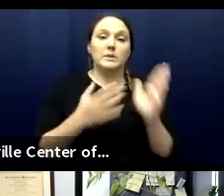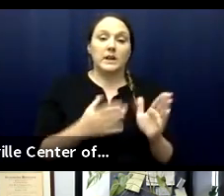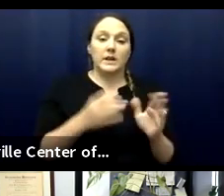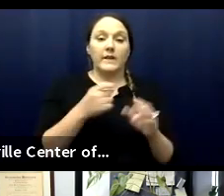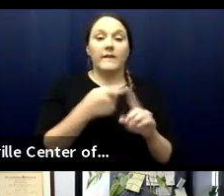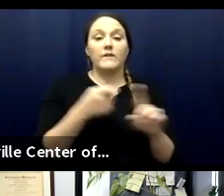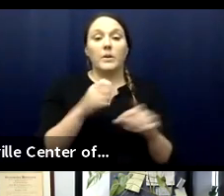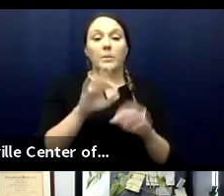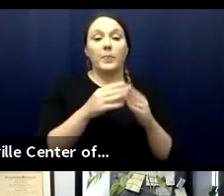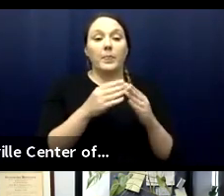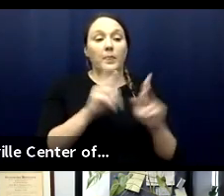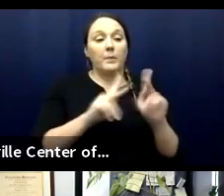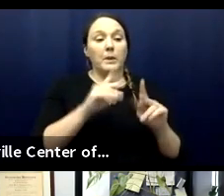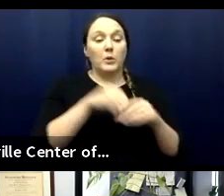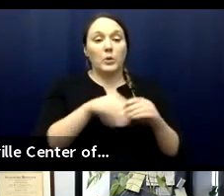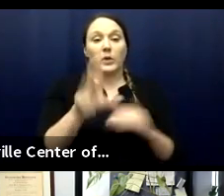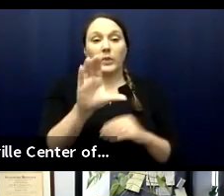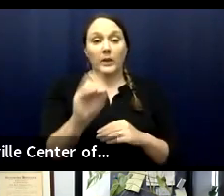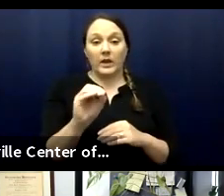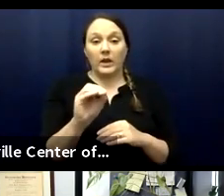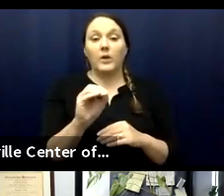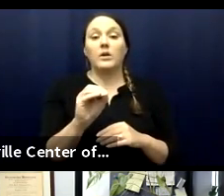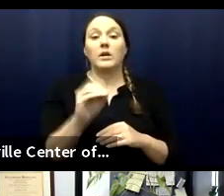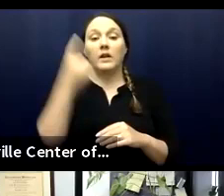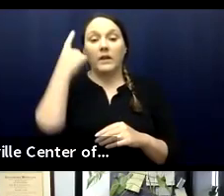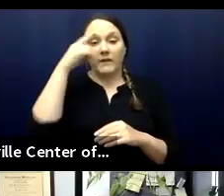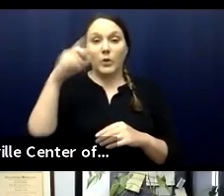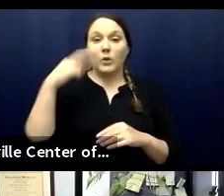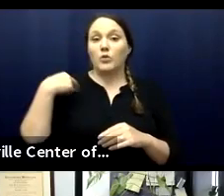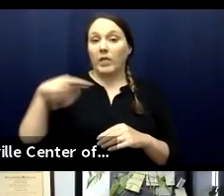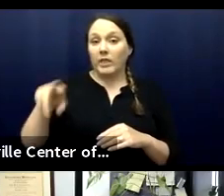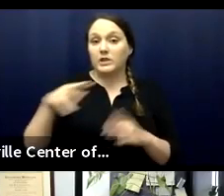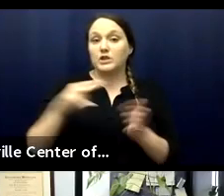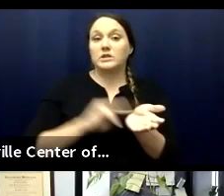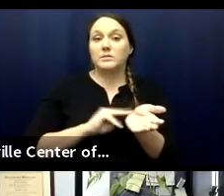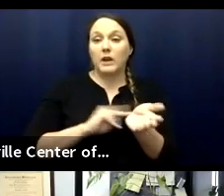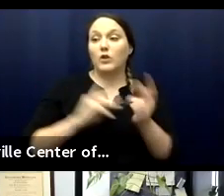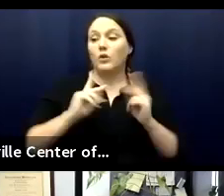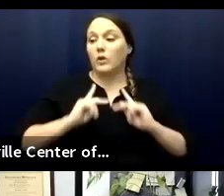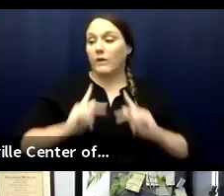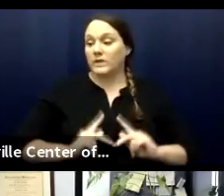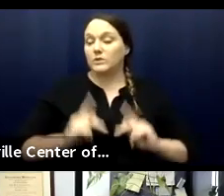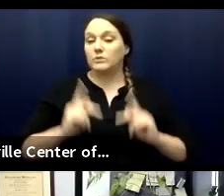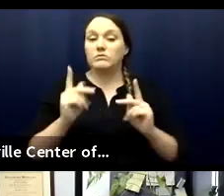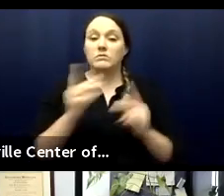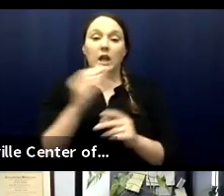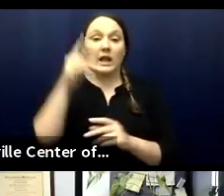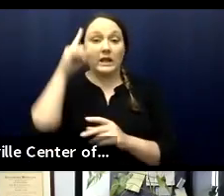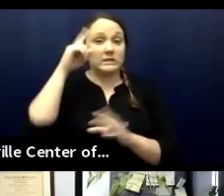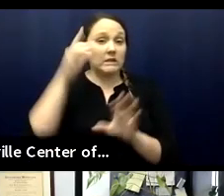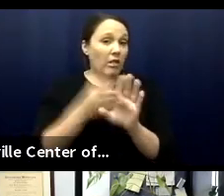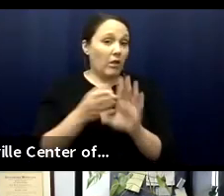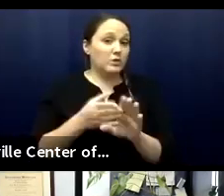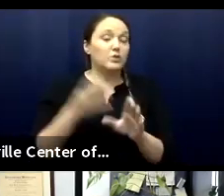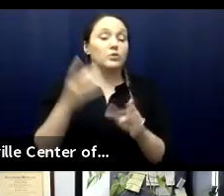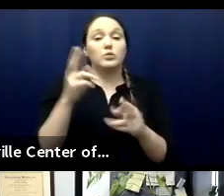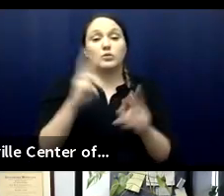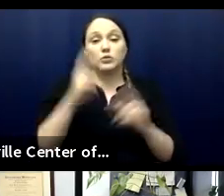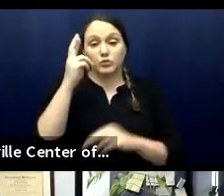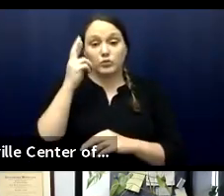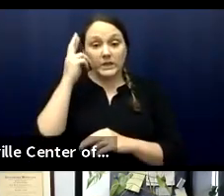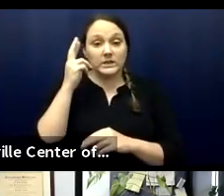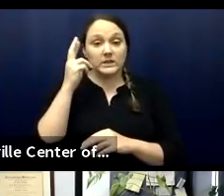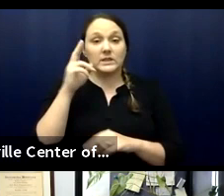people across this county that for religious, medical, physiological, and psychological reasons should